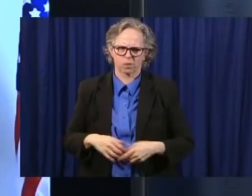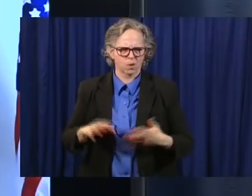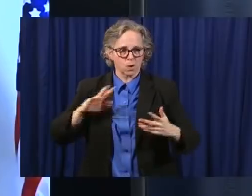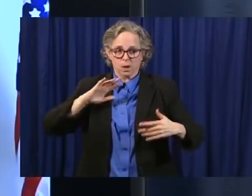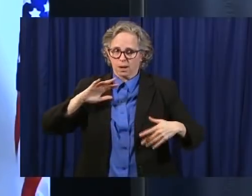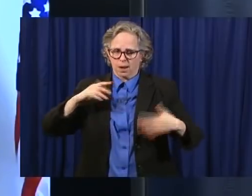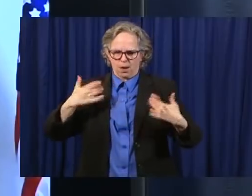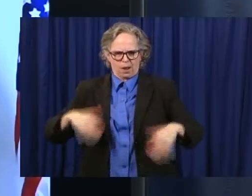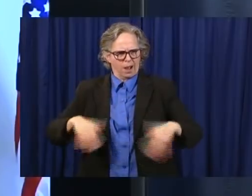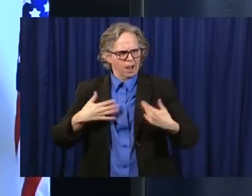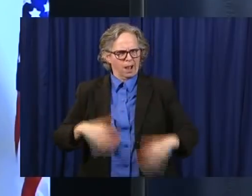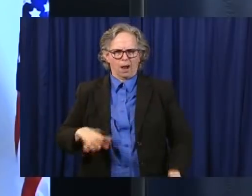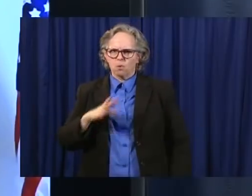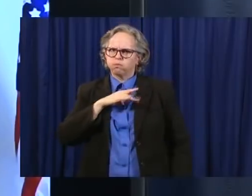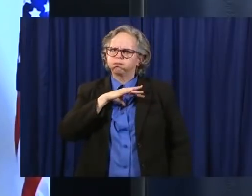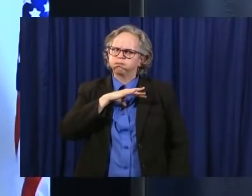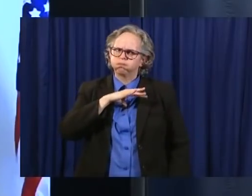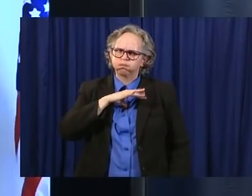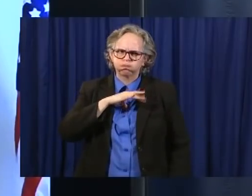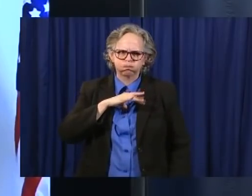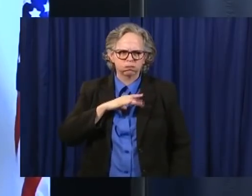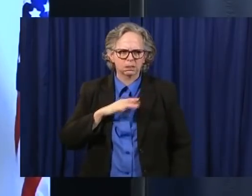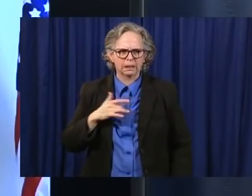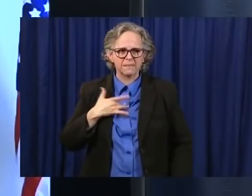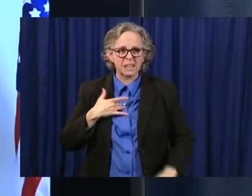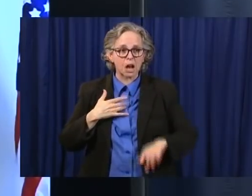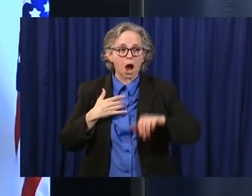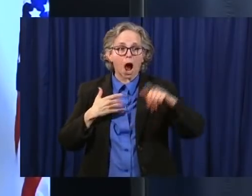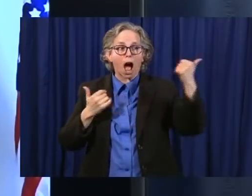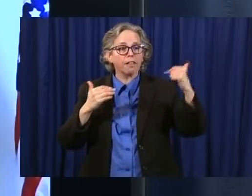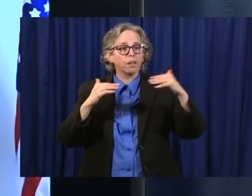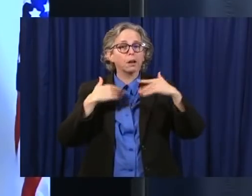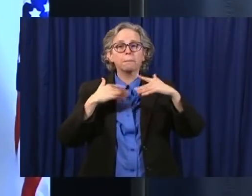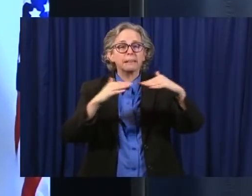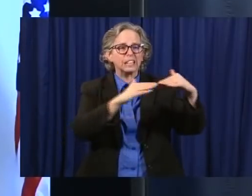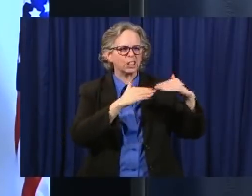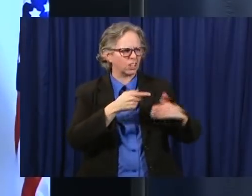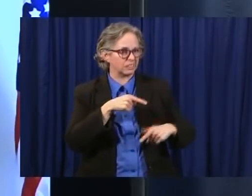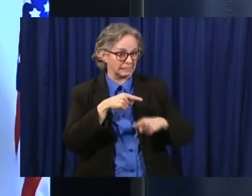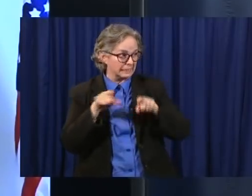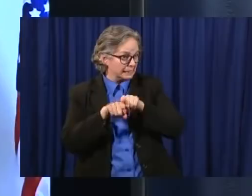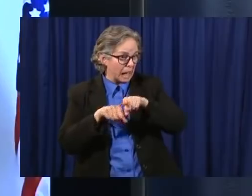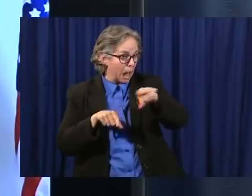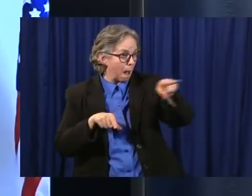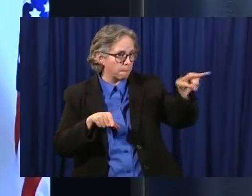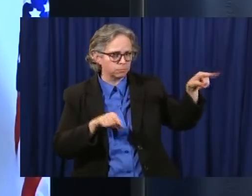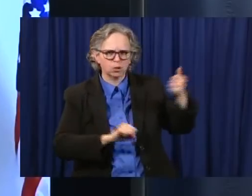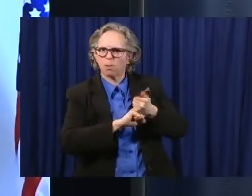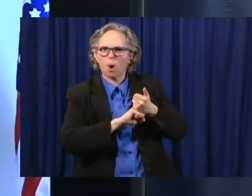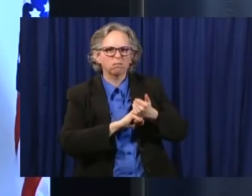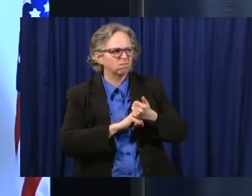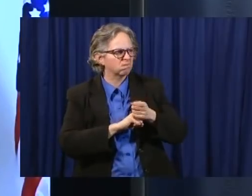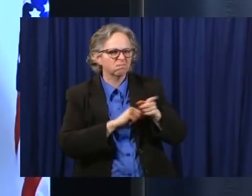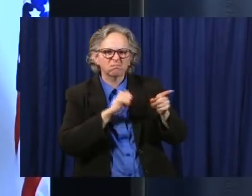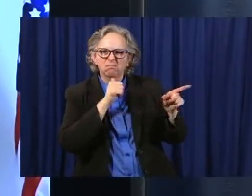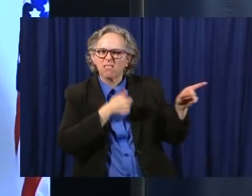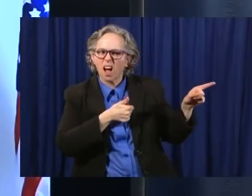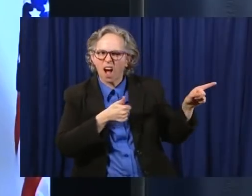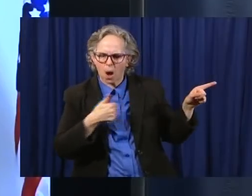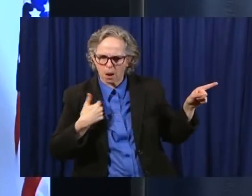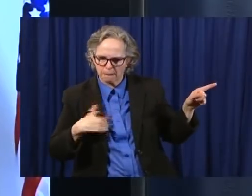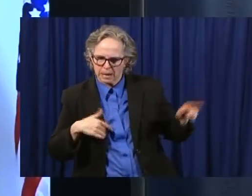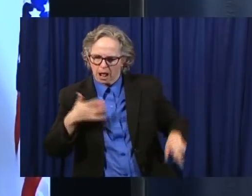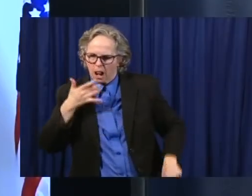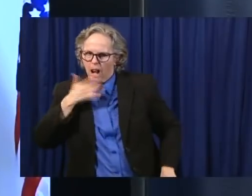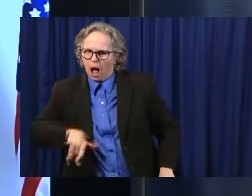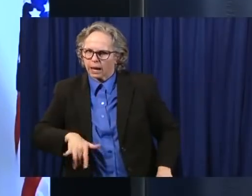of my peers enjoy such support. We are trying to leverage the best science as soon as we find out about it. So,